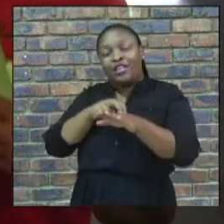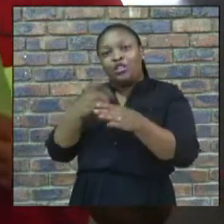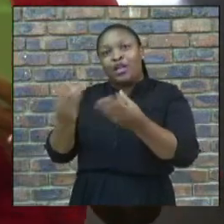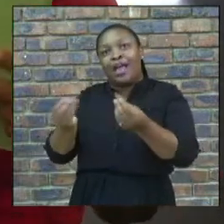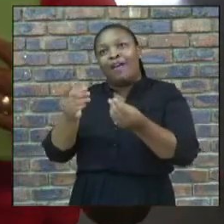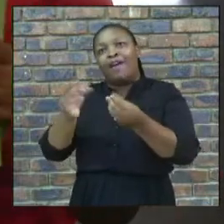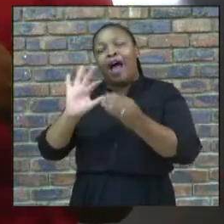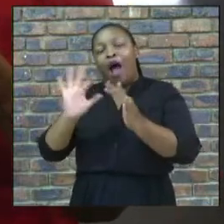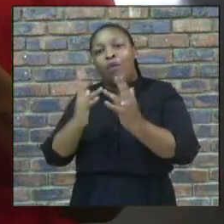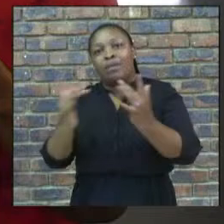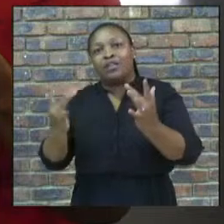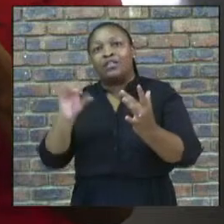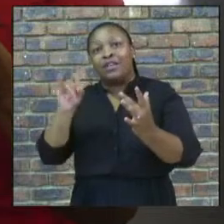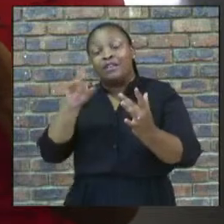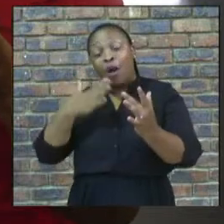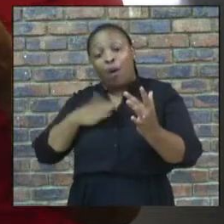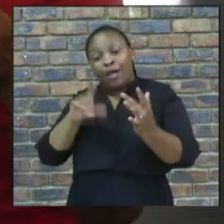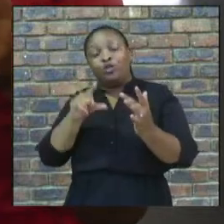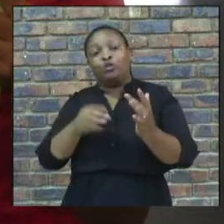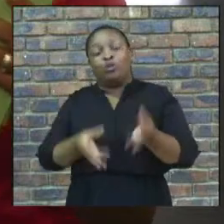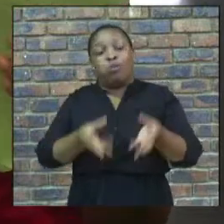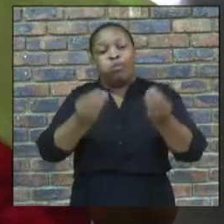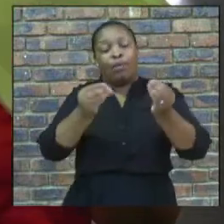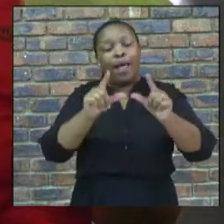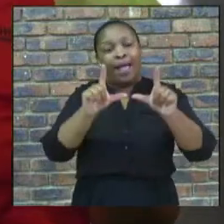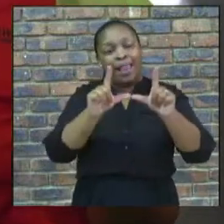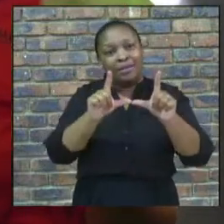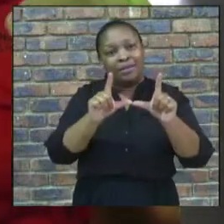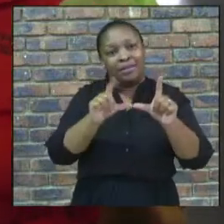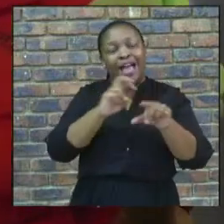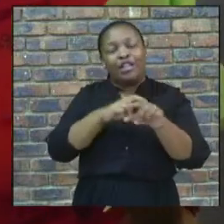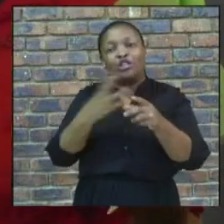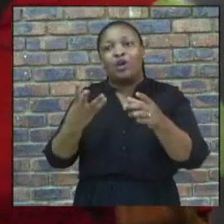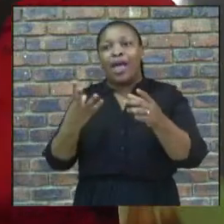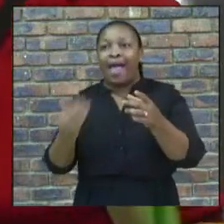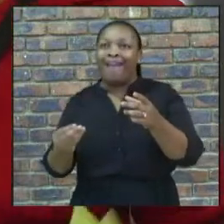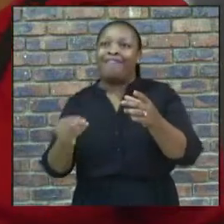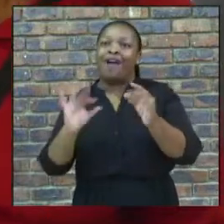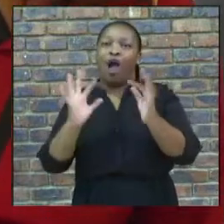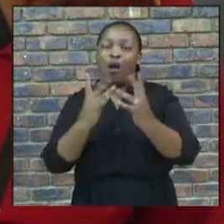ukuthi i-license i-approviwe? Enkosi.